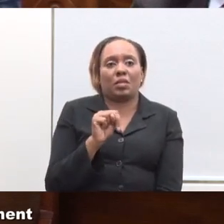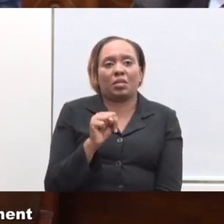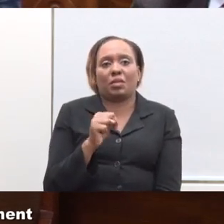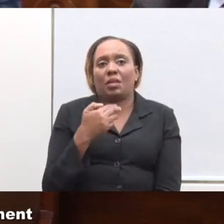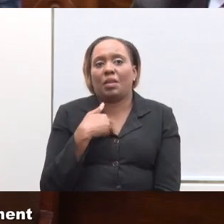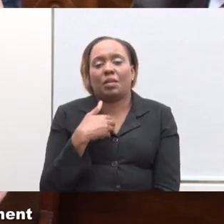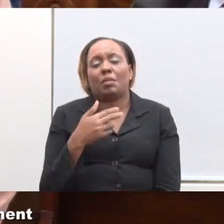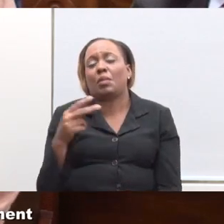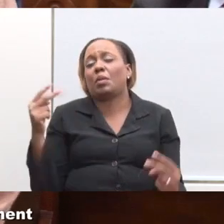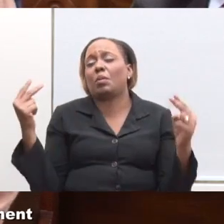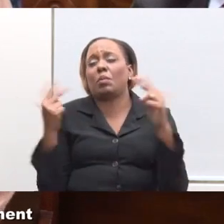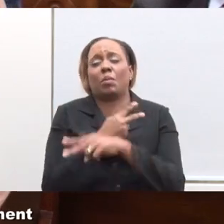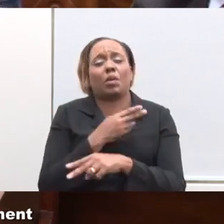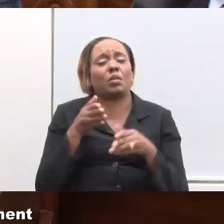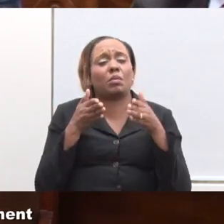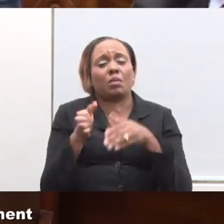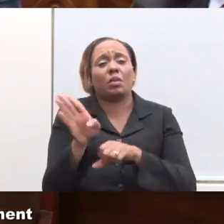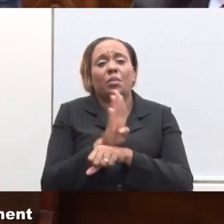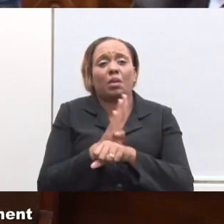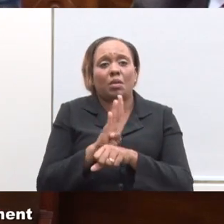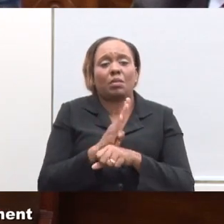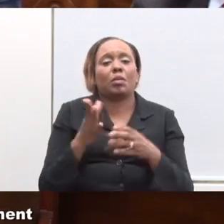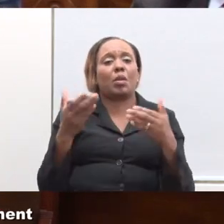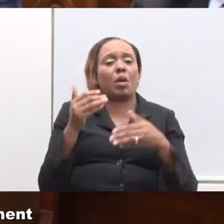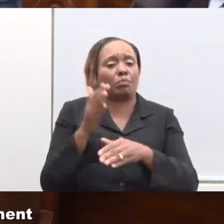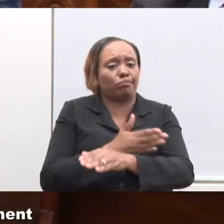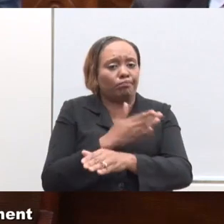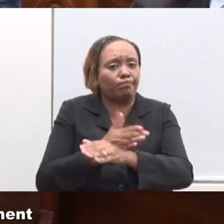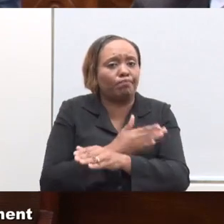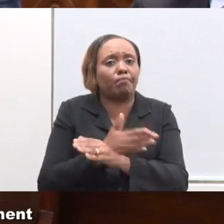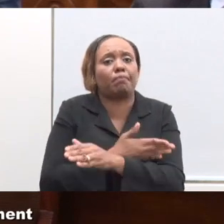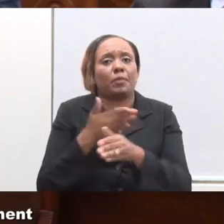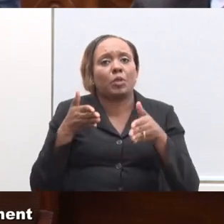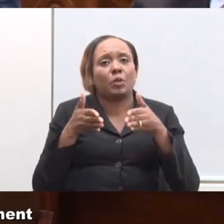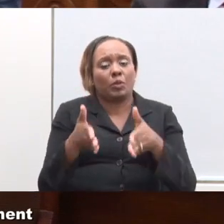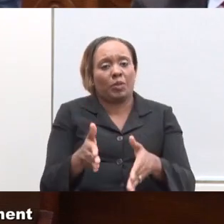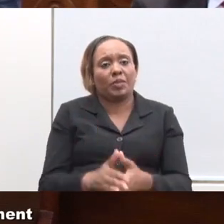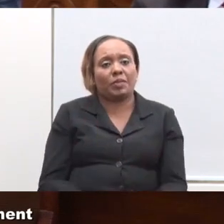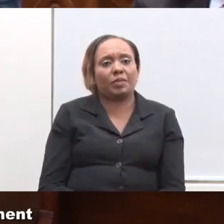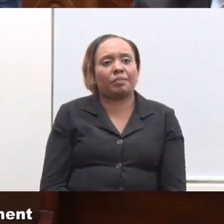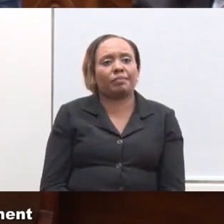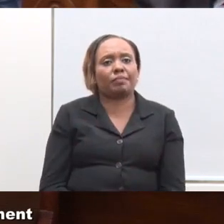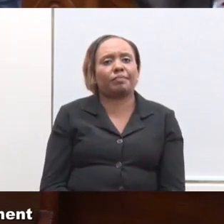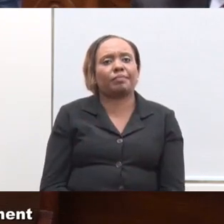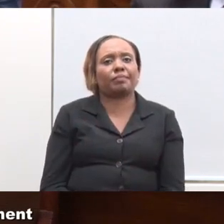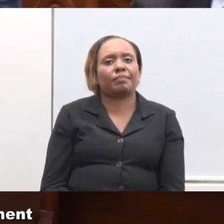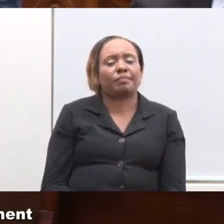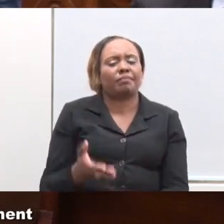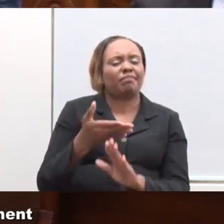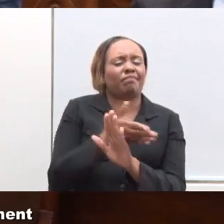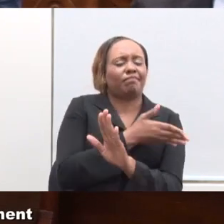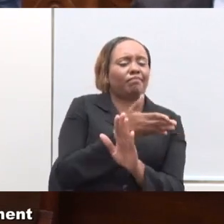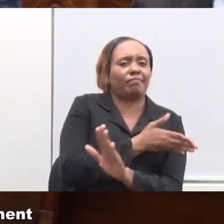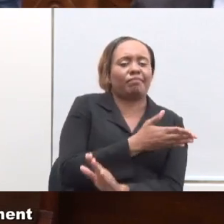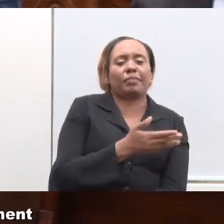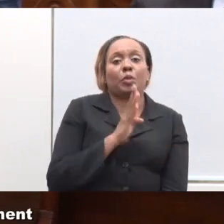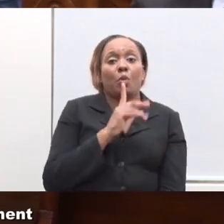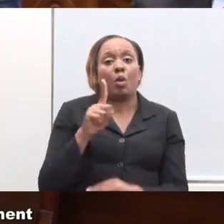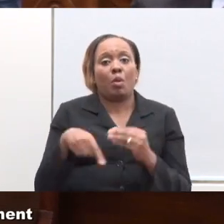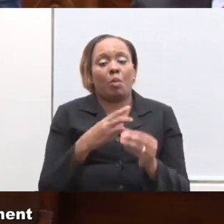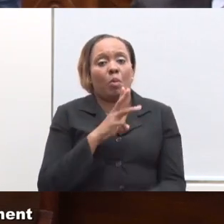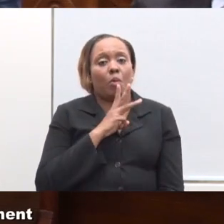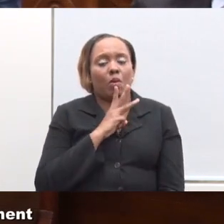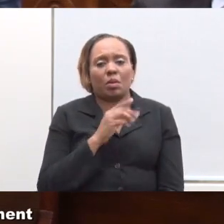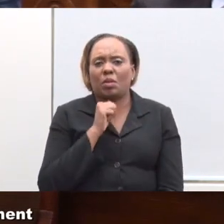Barbados. Mr. Speaker, the water that I spoke about is not just about supporting the